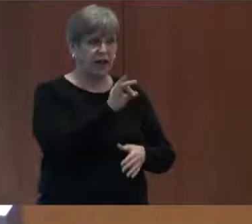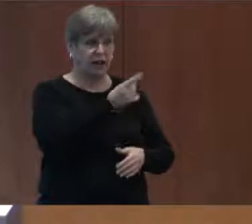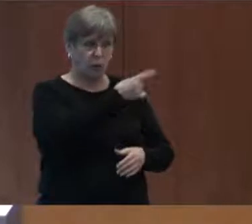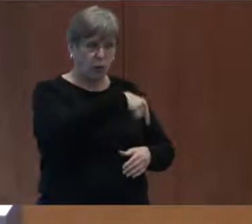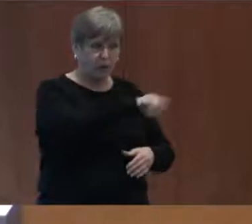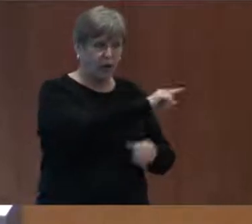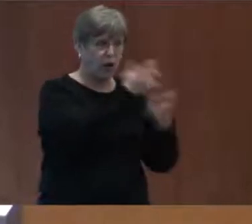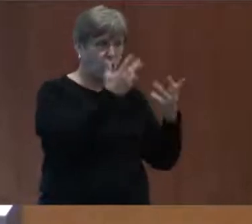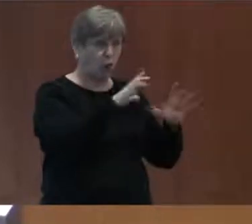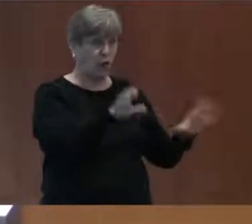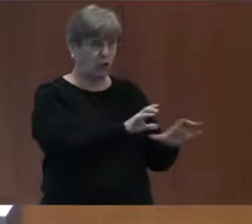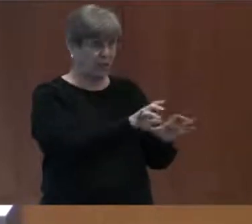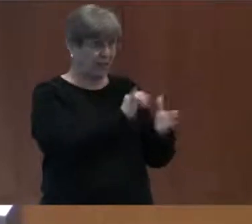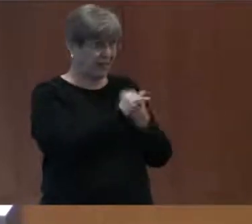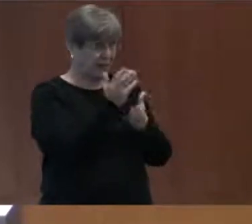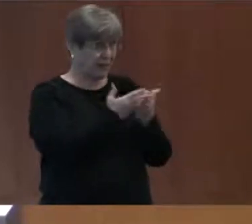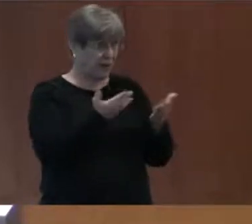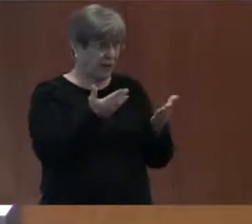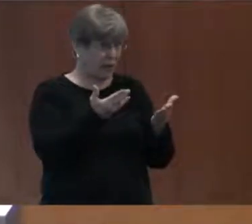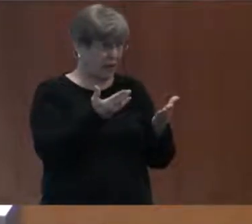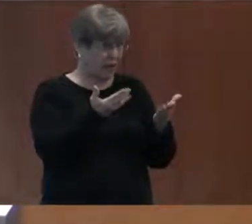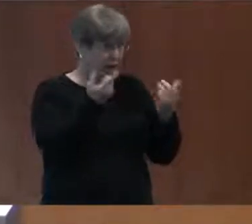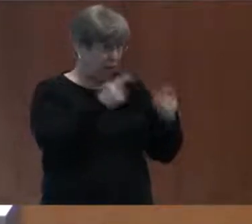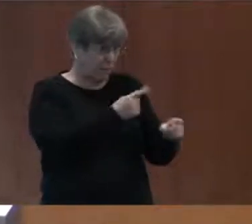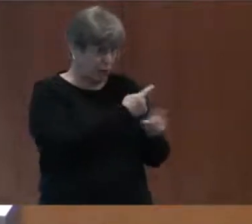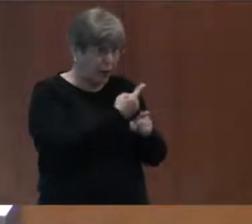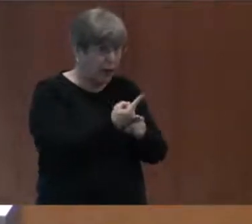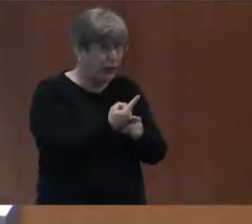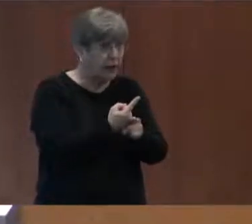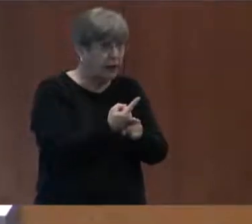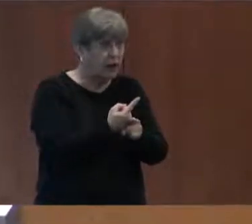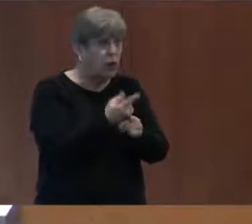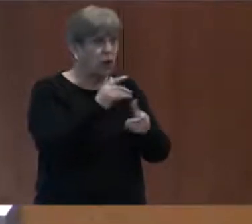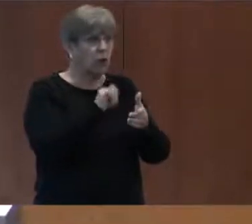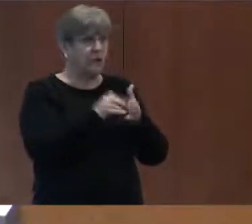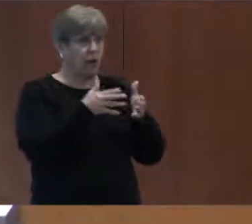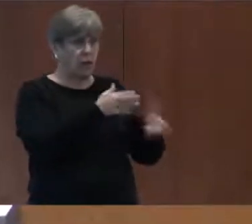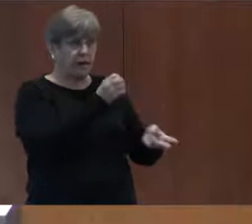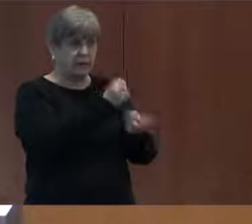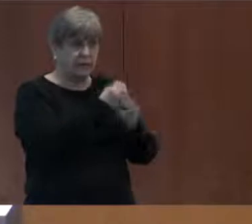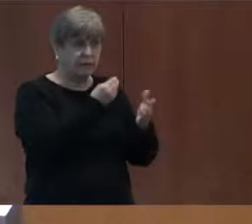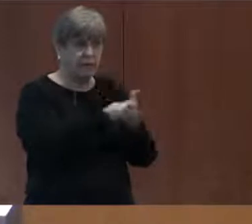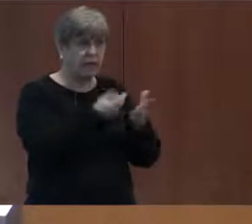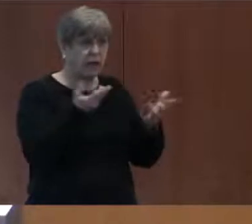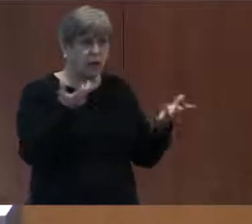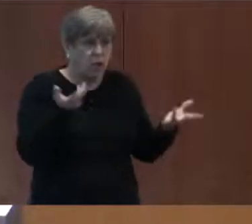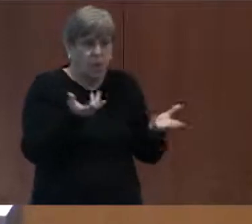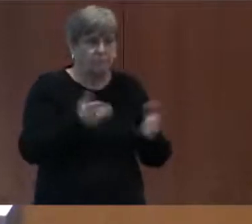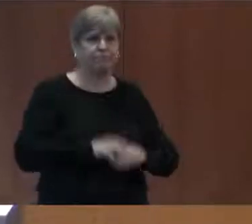they're already doing? Is that something that happens regularly, or is that a way to save money, or?